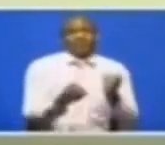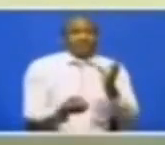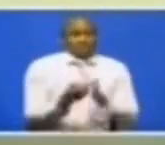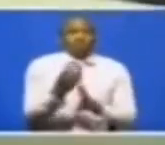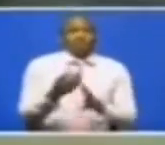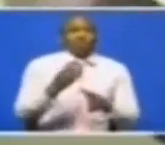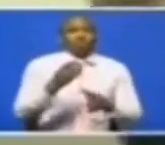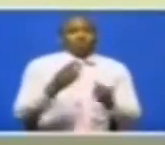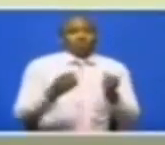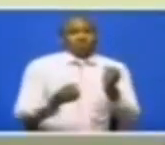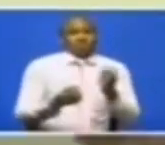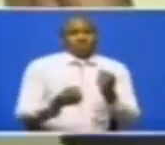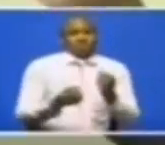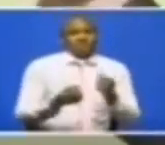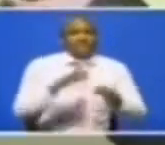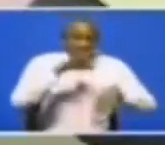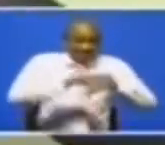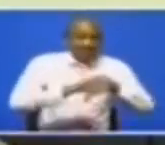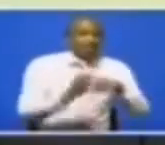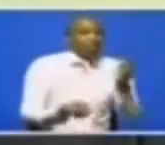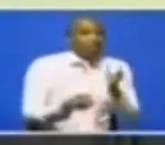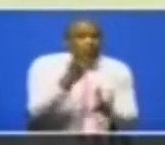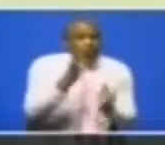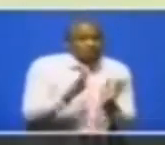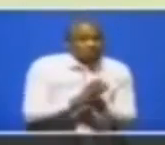NASA had launched